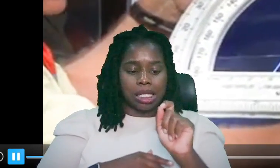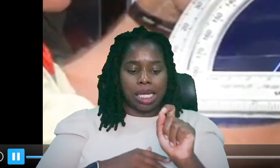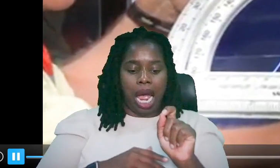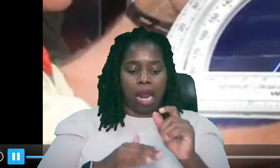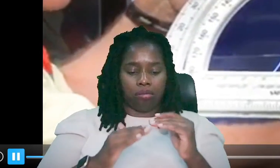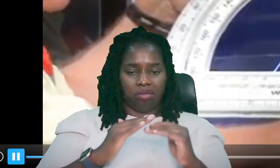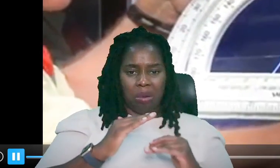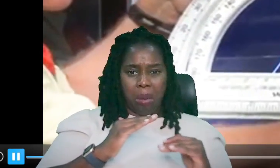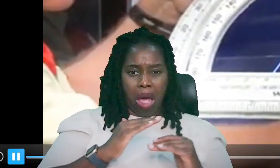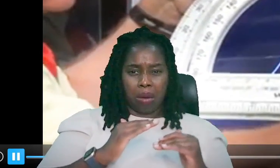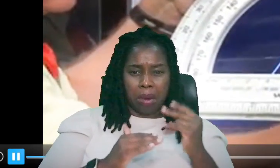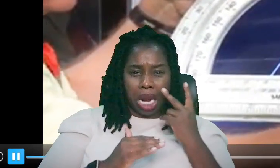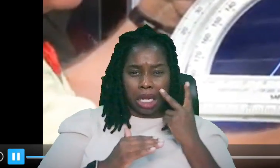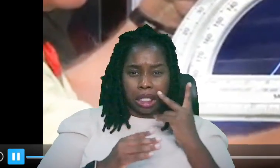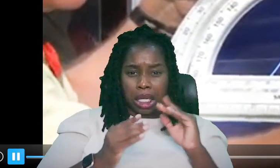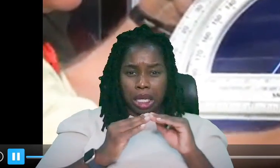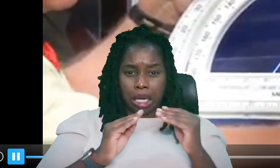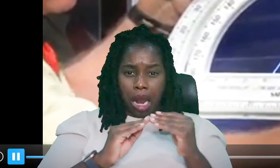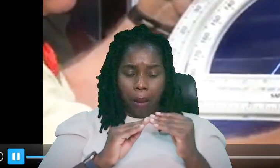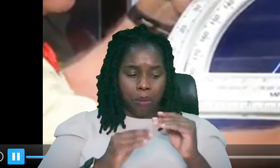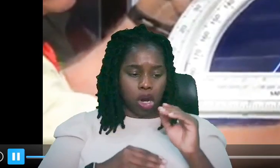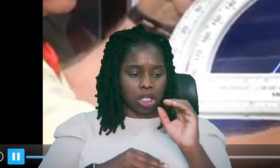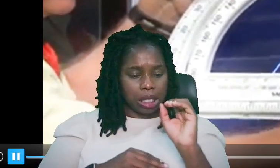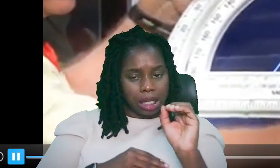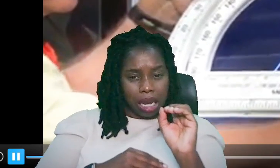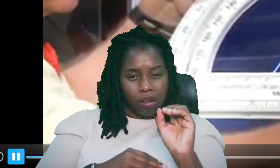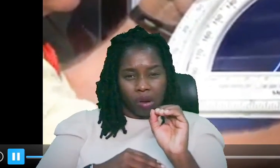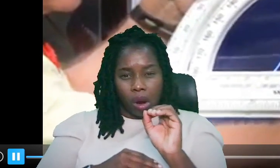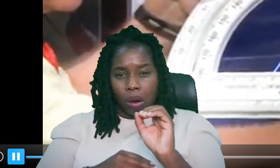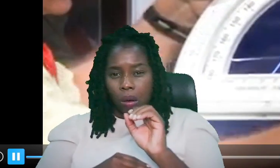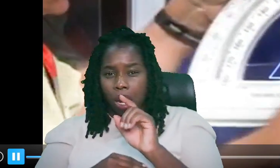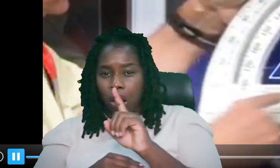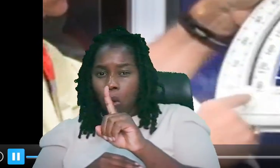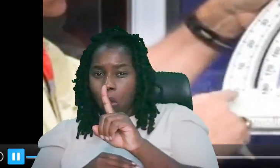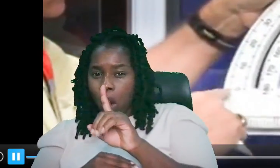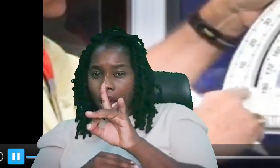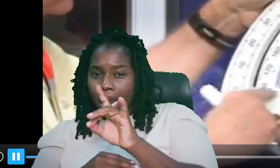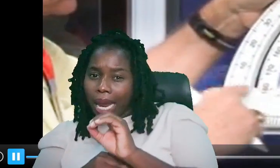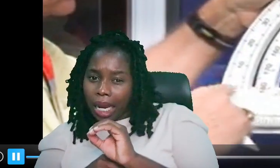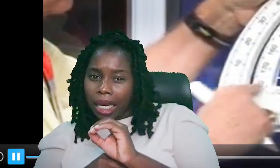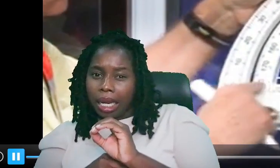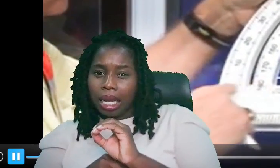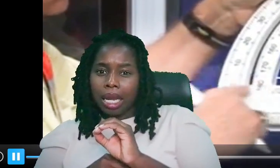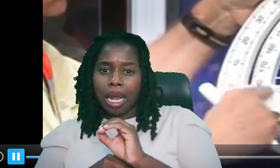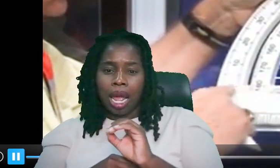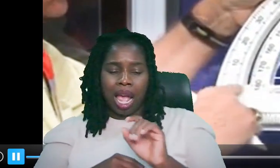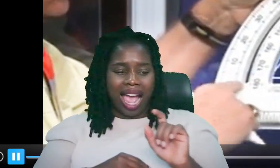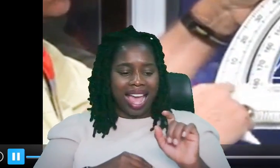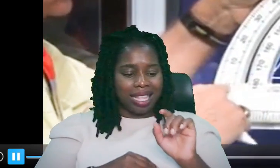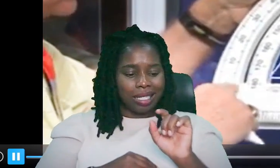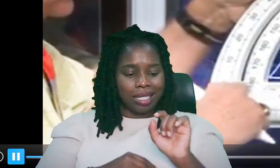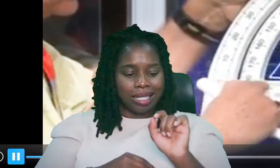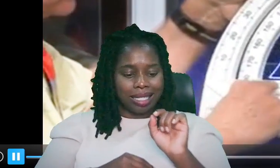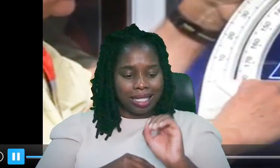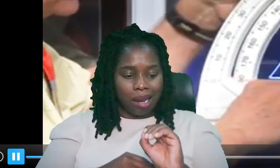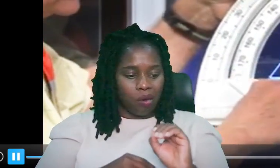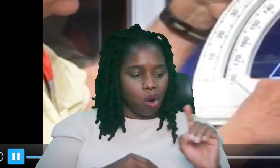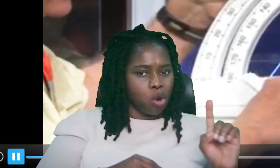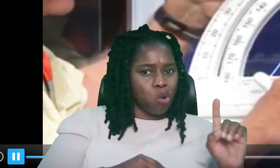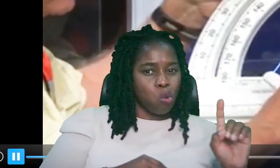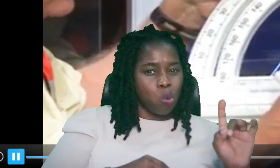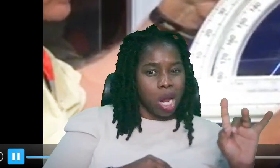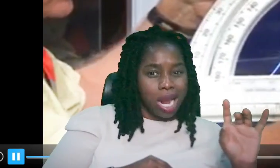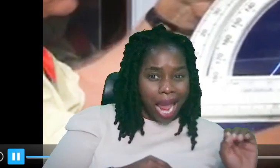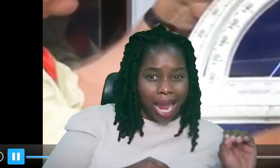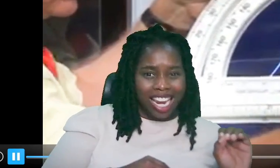see, I see the number 0 and 180 on this side, and 0 and 180 on this side. So this